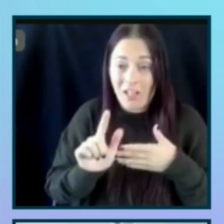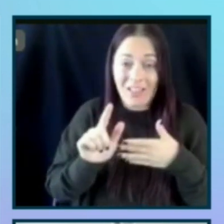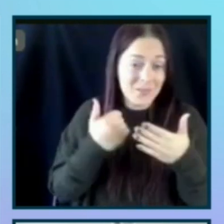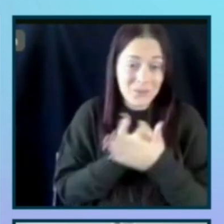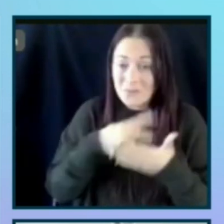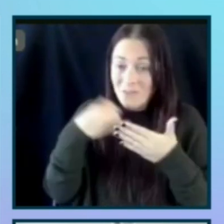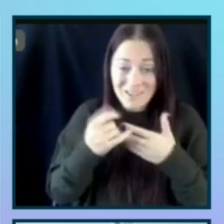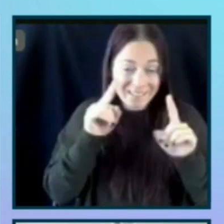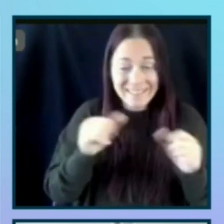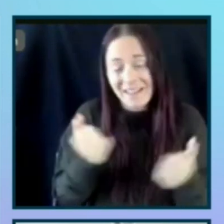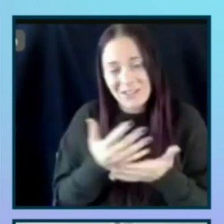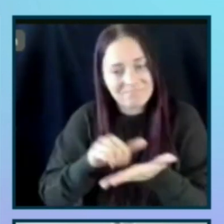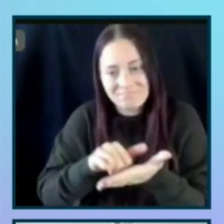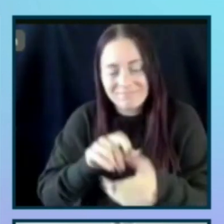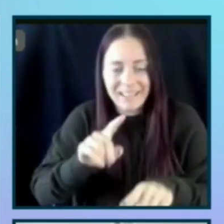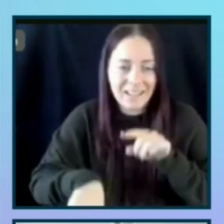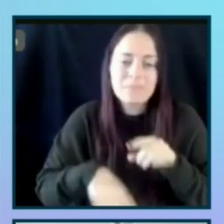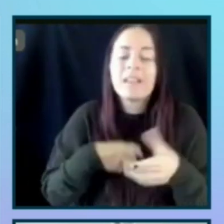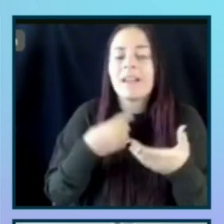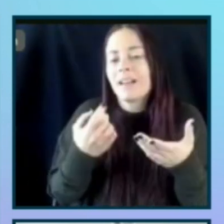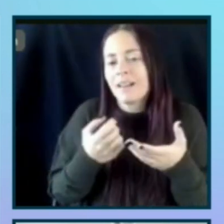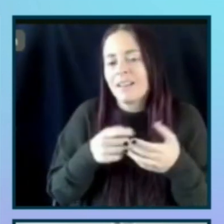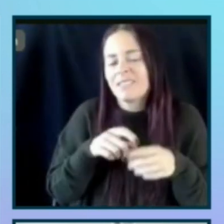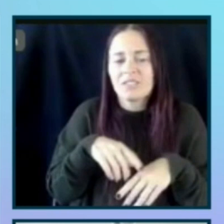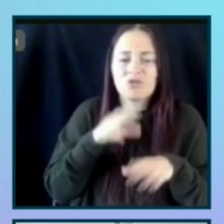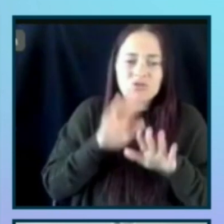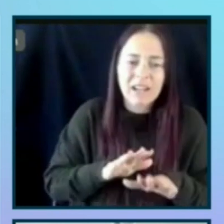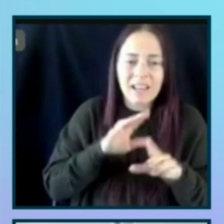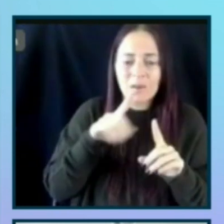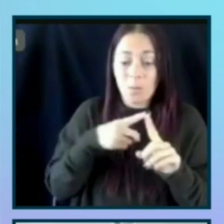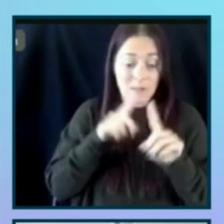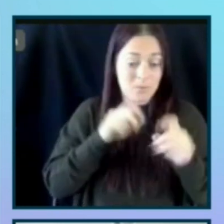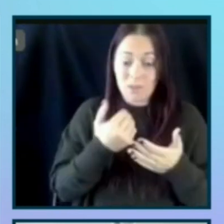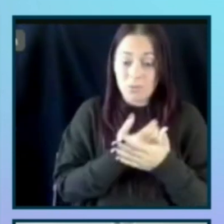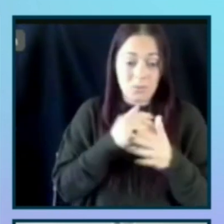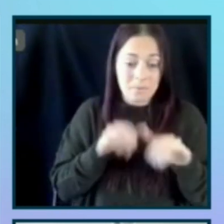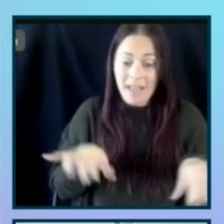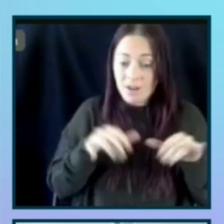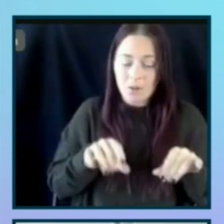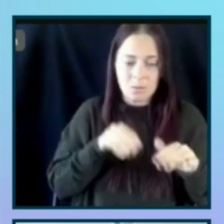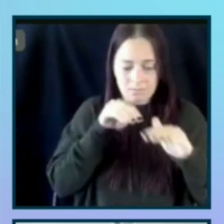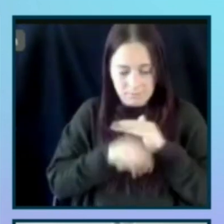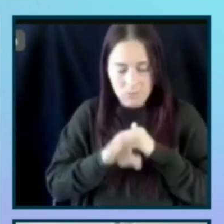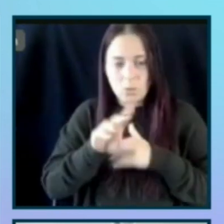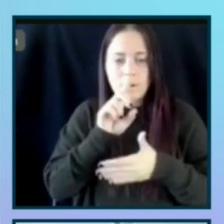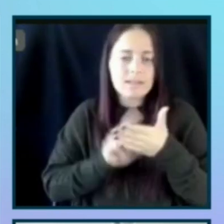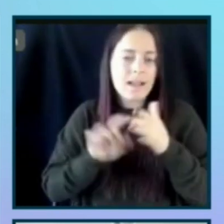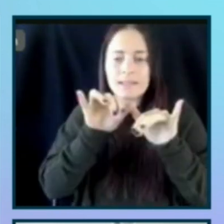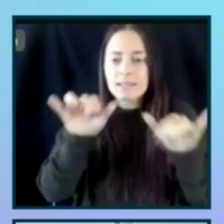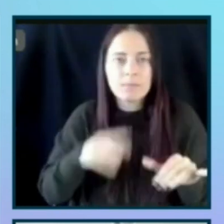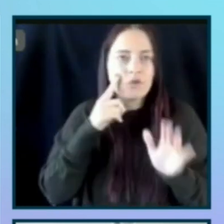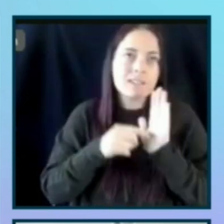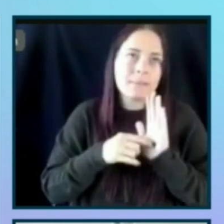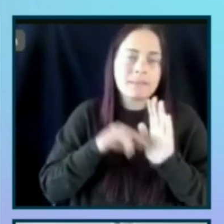projects. We found it to be really great when you're testing a new pattern that would go into your design system. So for example, if you're building